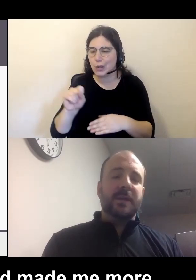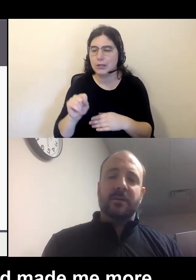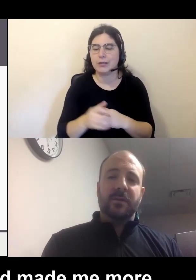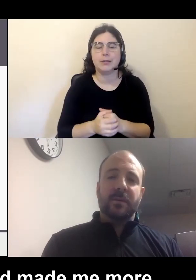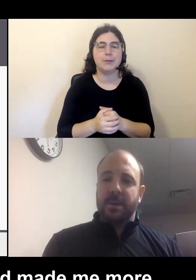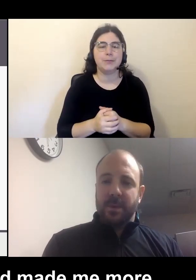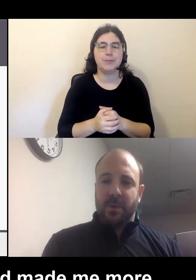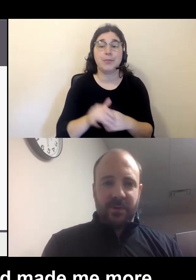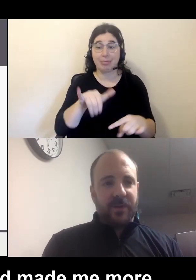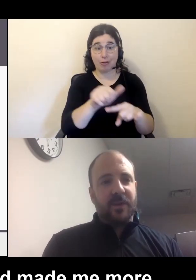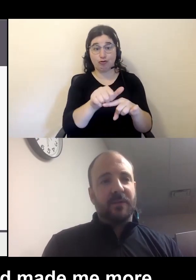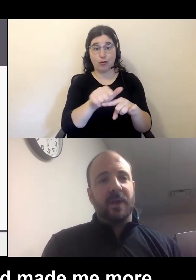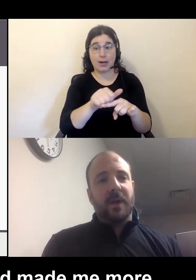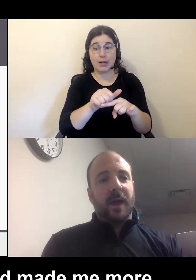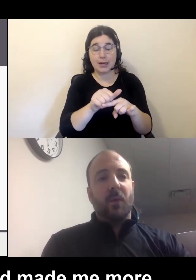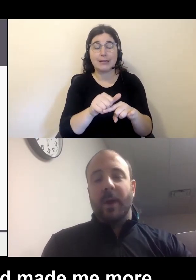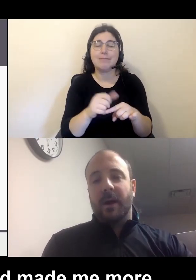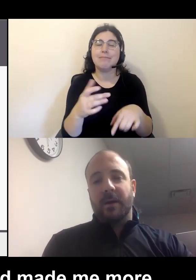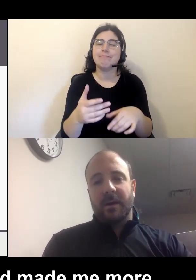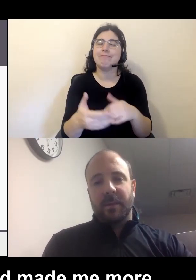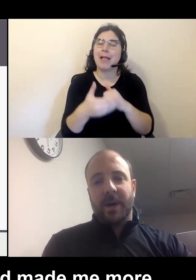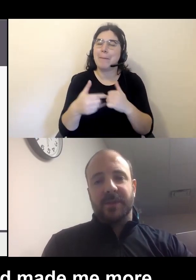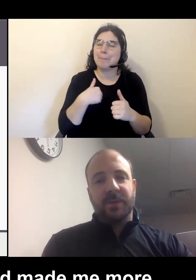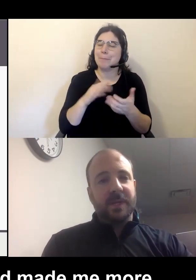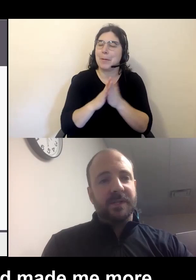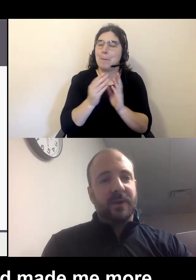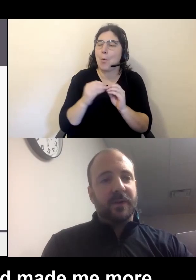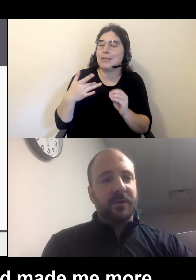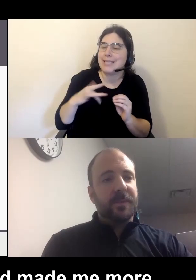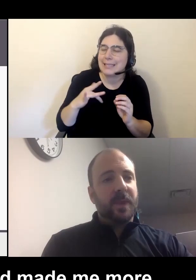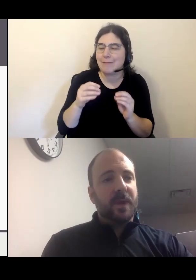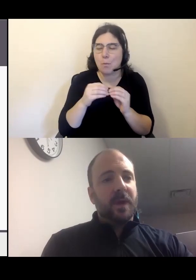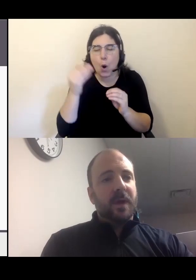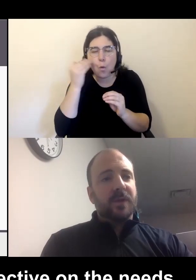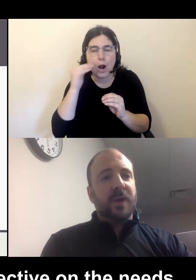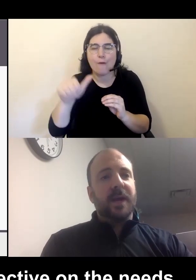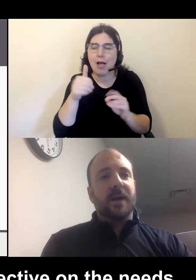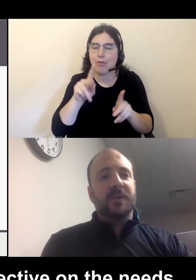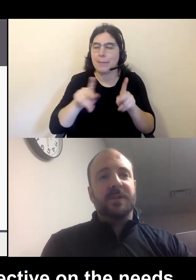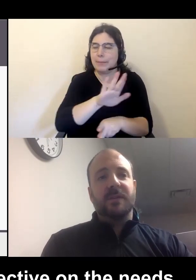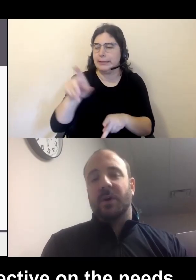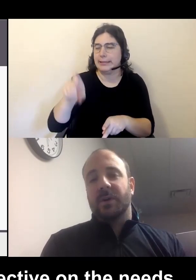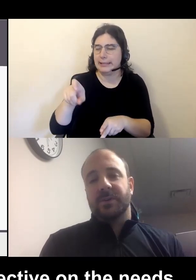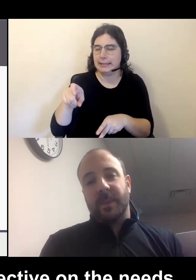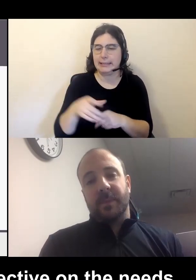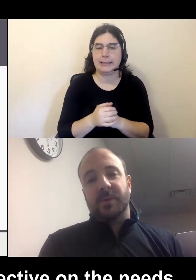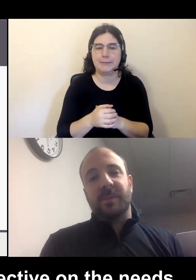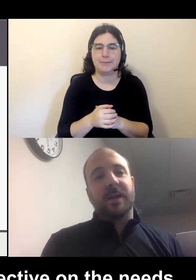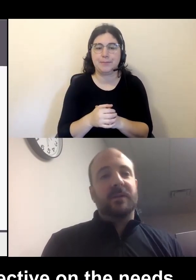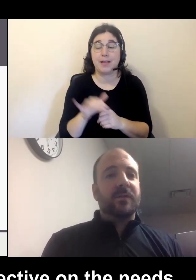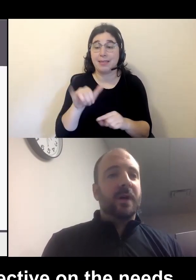I received made me more sensitive and aware of the possible needs of others. The training I received altered